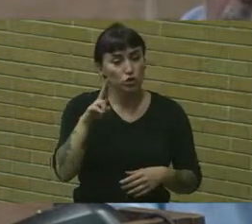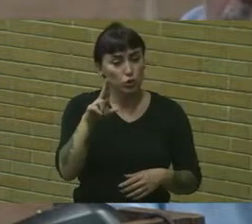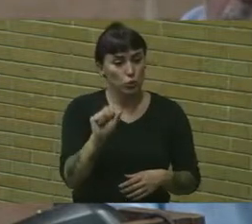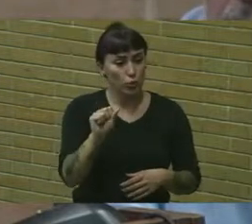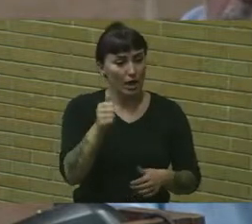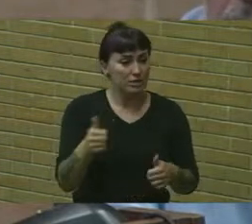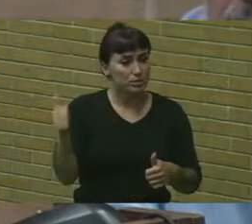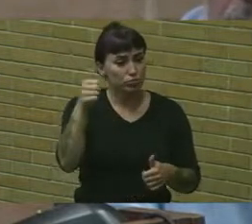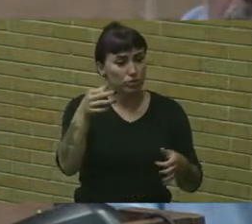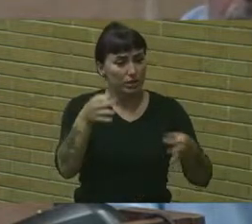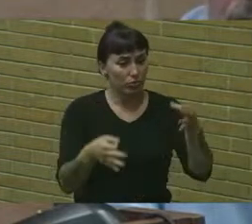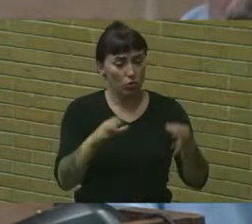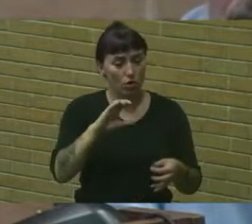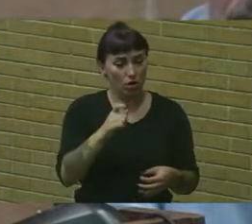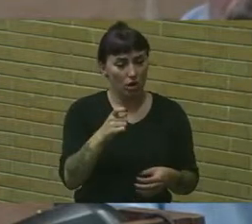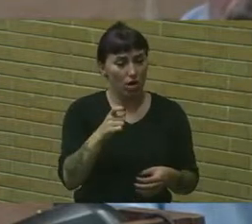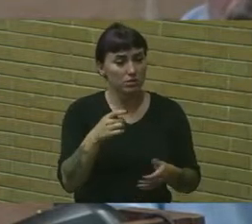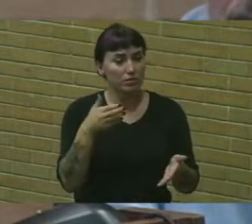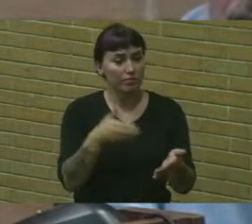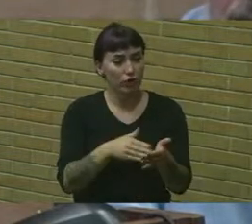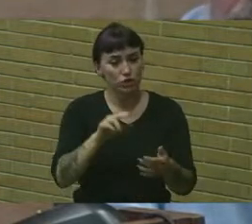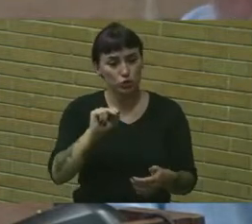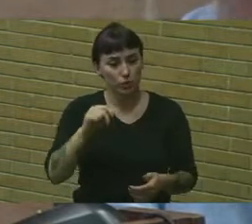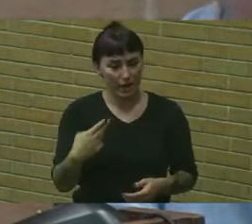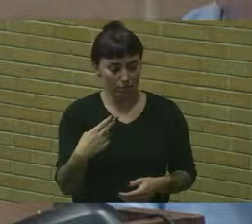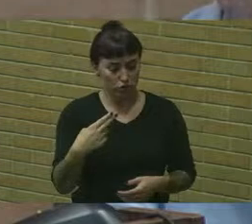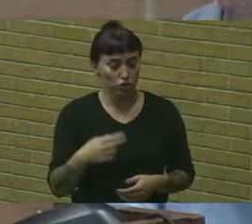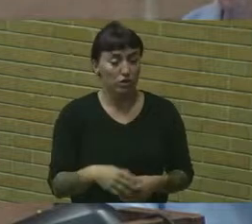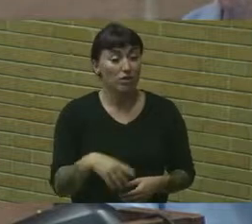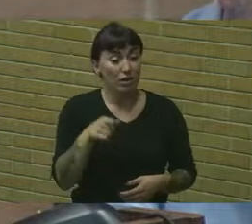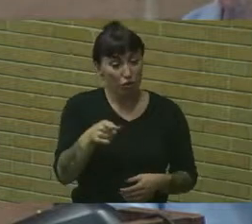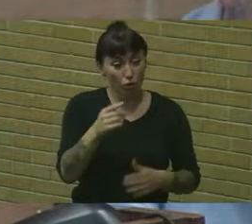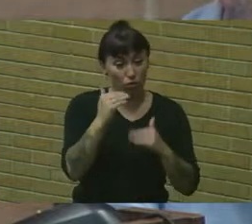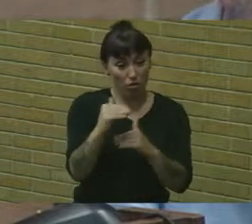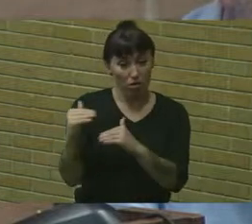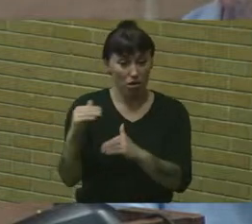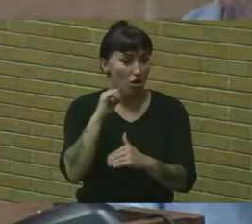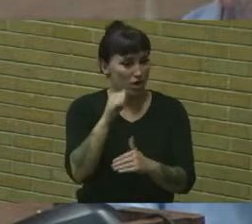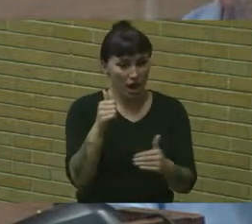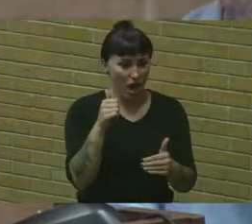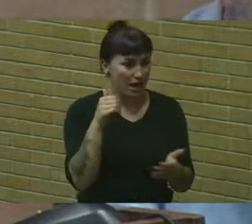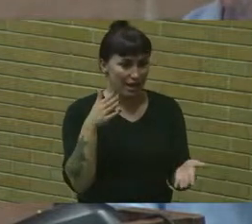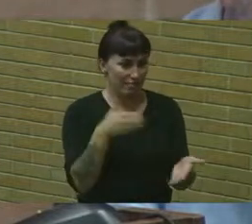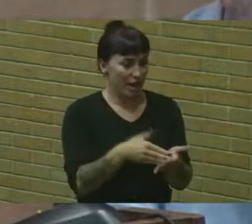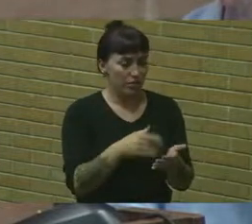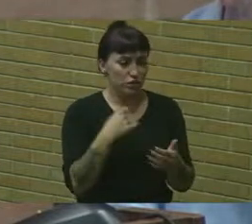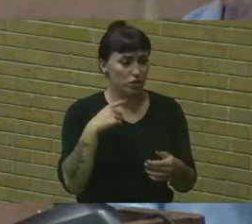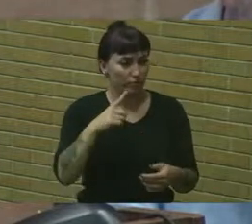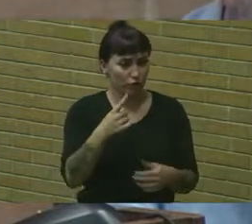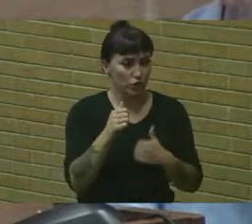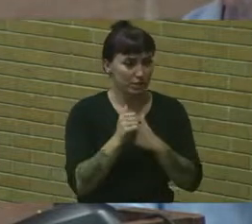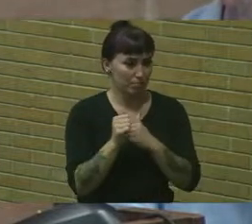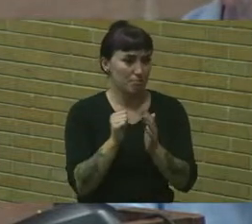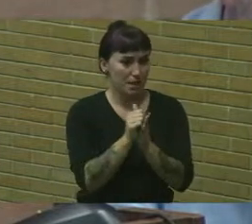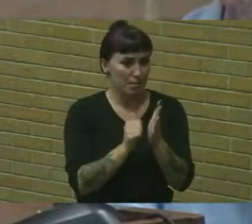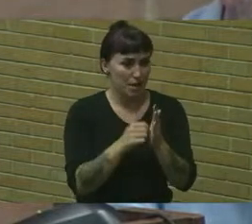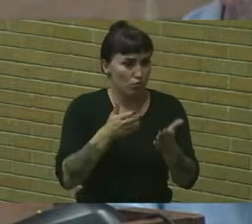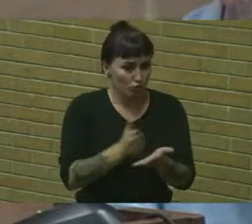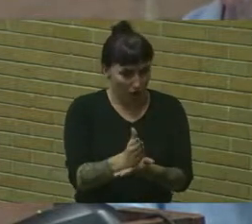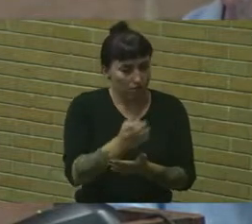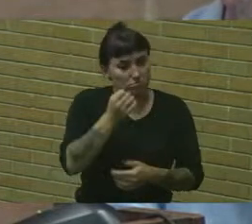Court of Cox v. New Hampshire, such restrictions are not a violation of First Amendment rights, provided